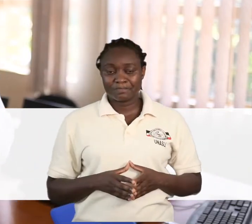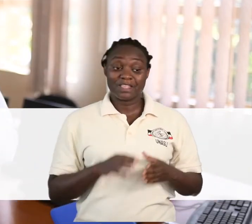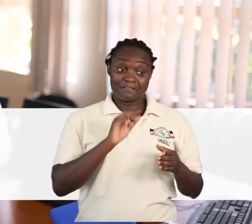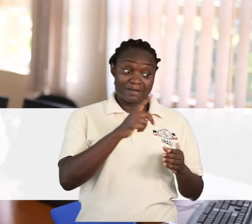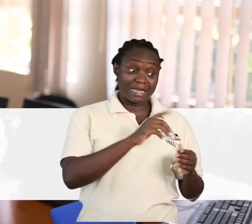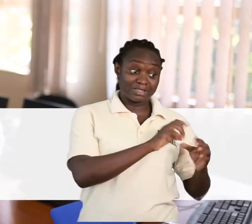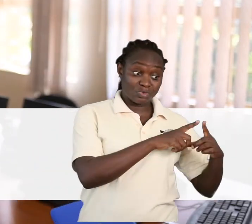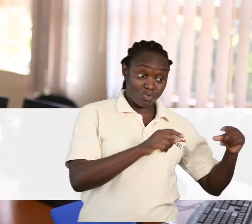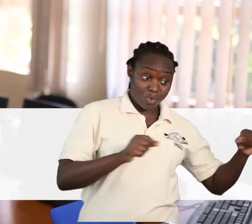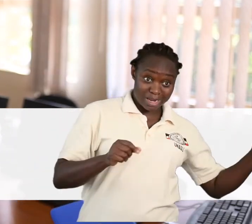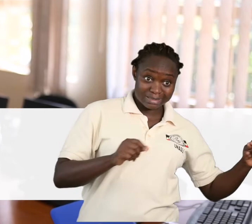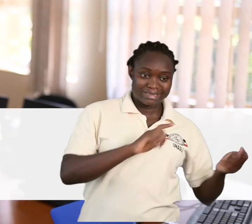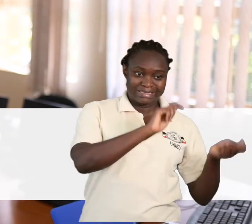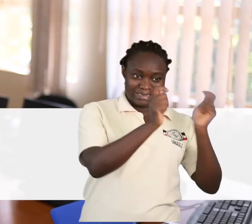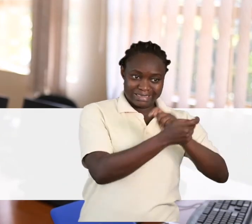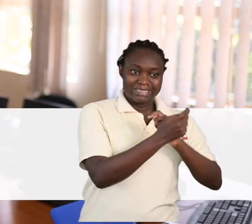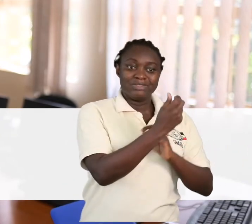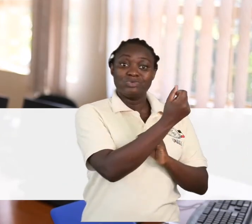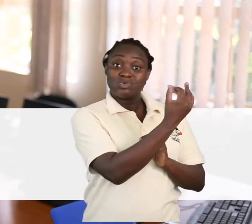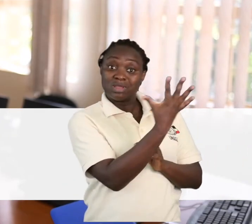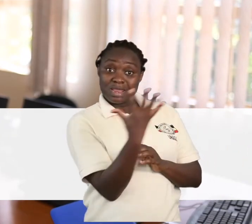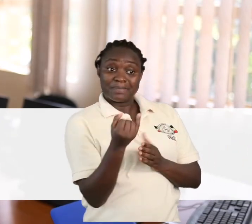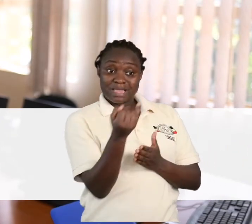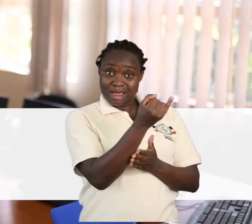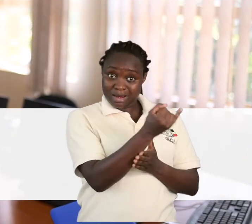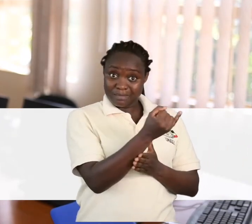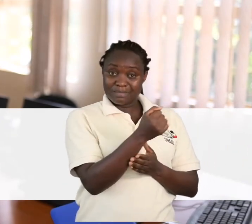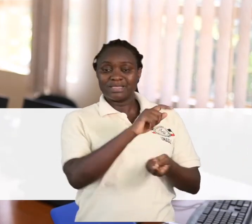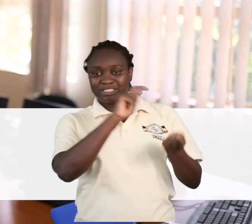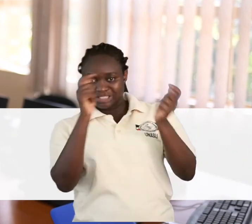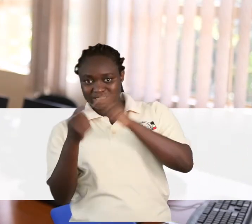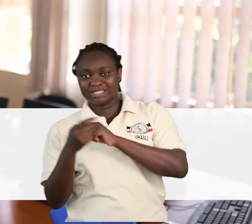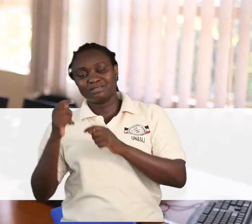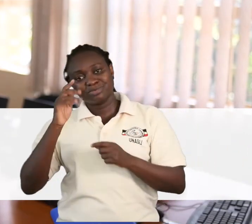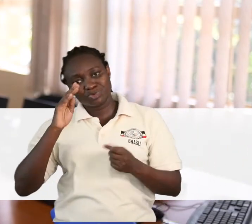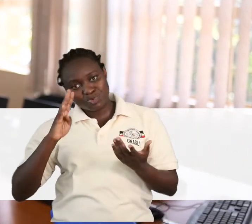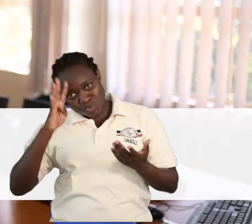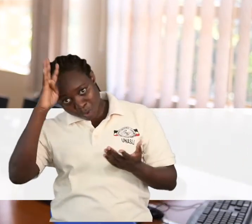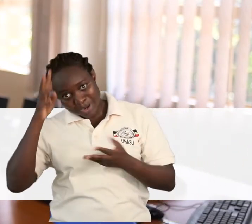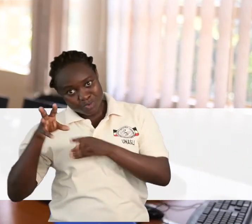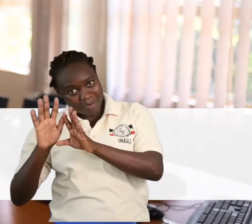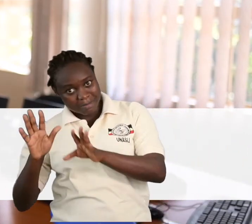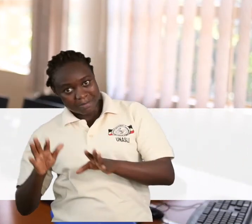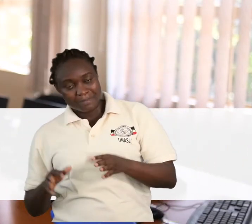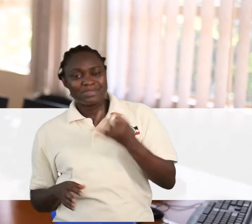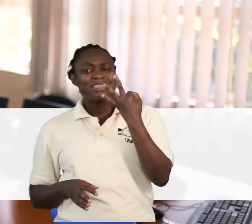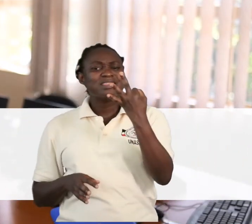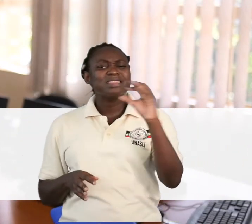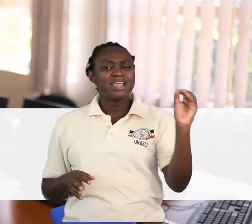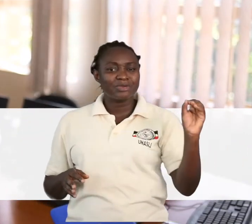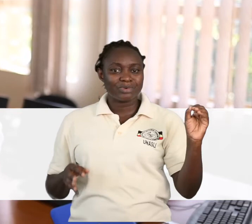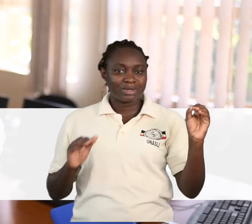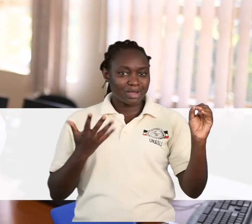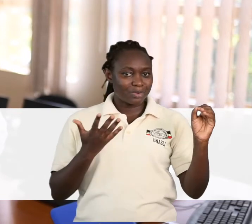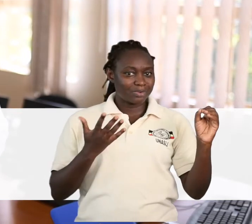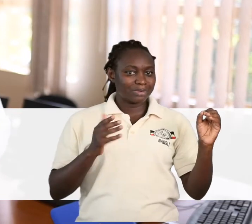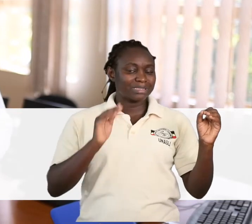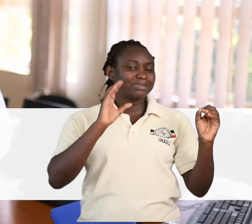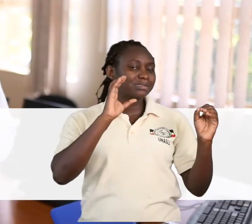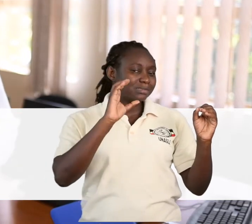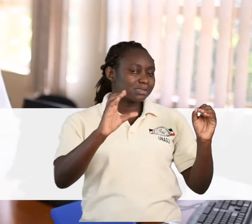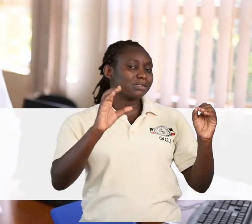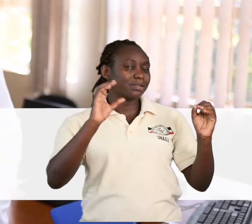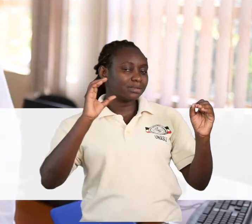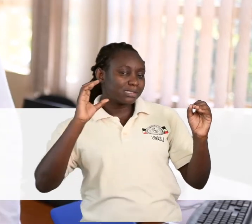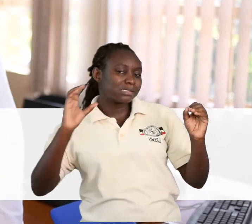whereby 300 will equal to, we've just written it. Yes, it is C,